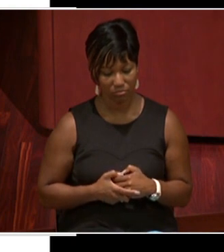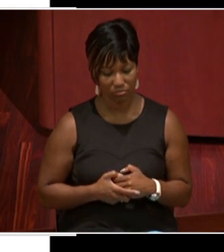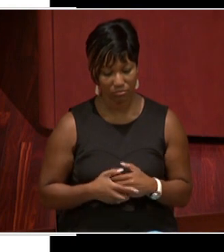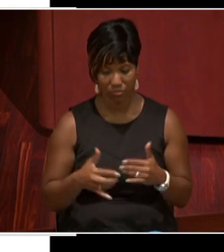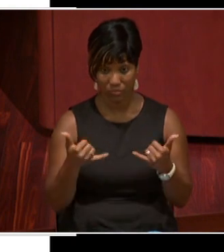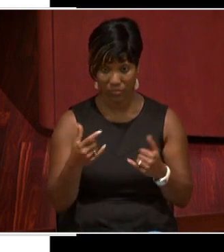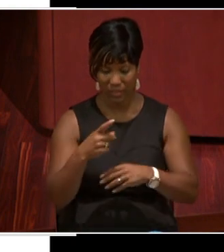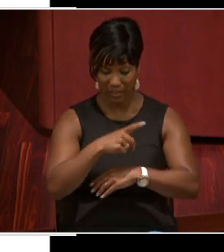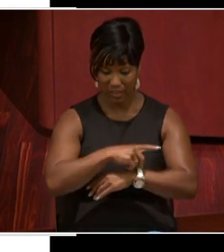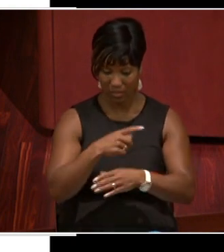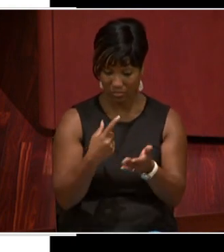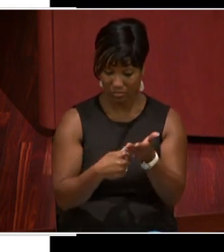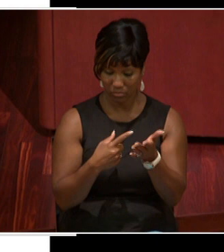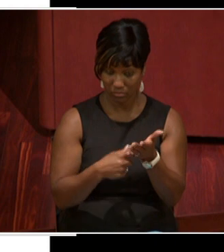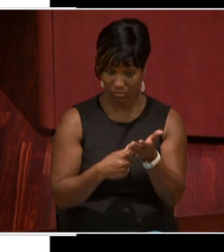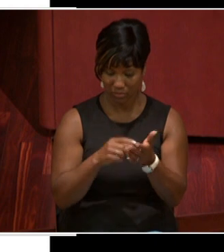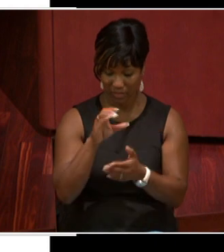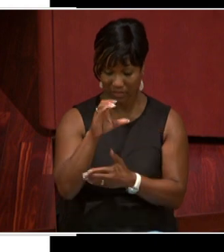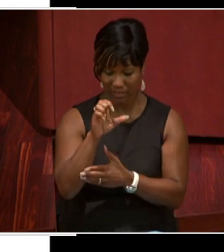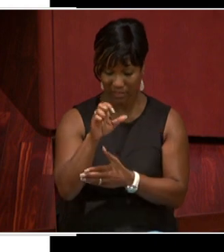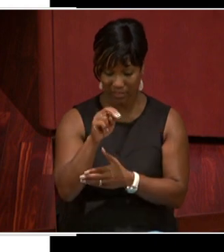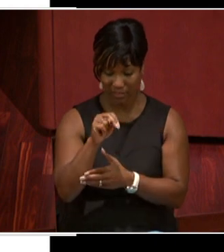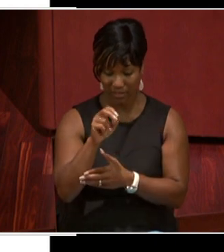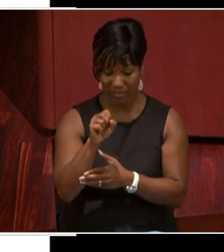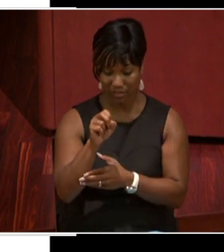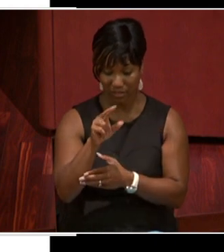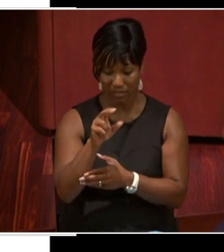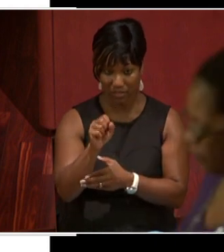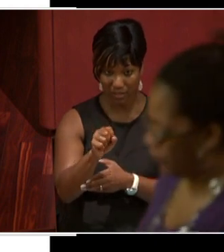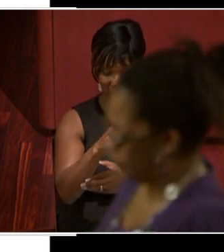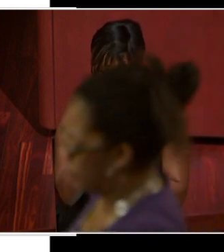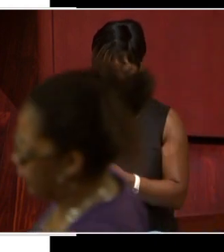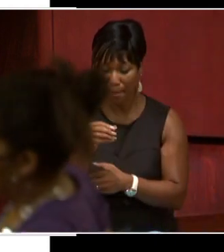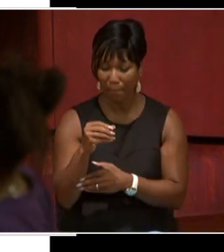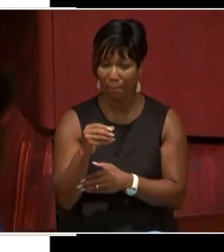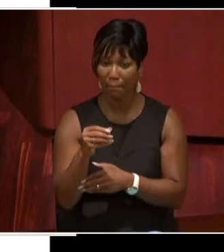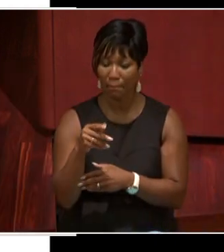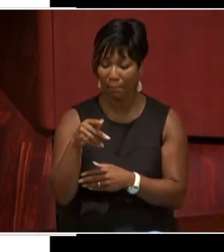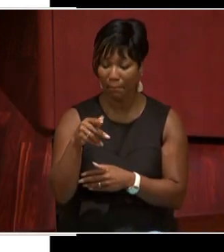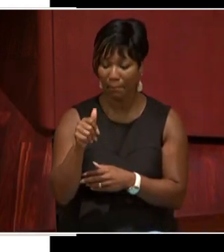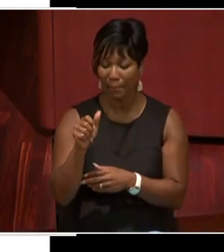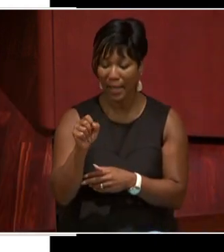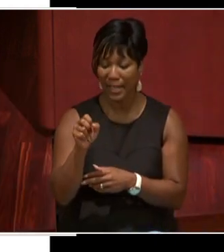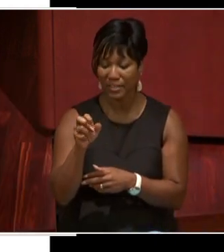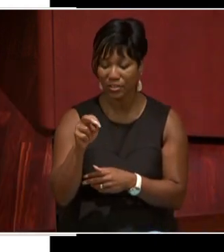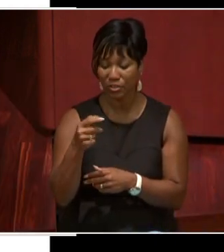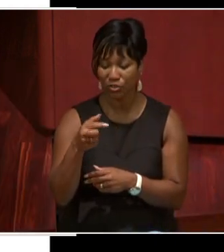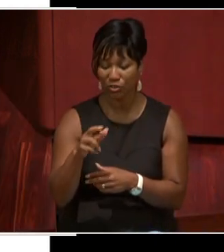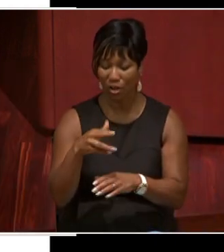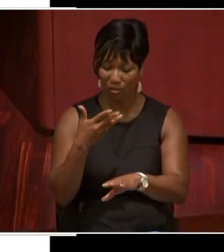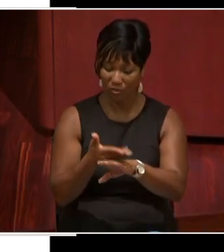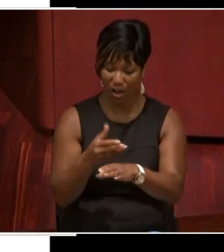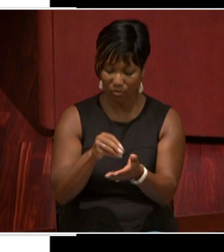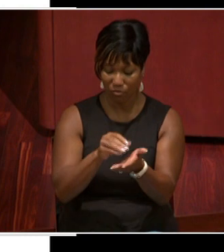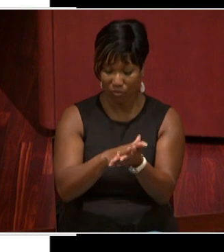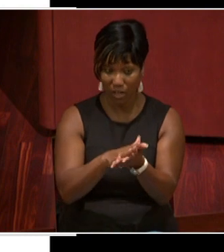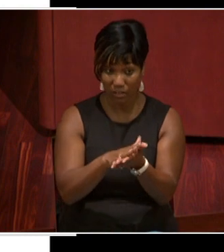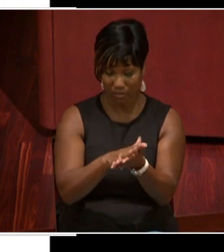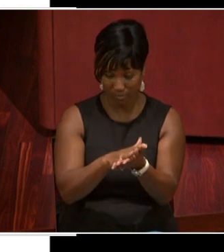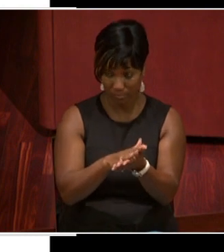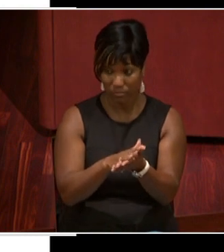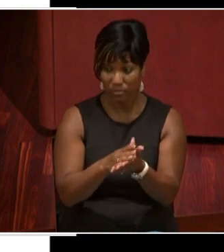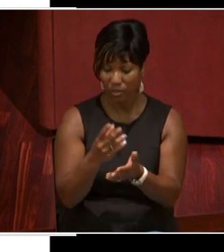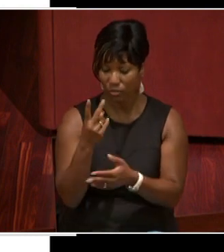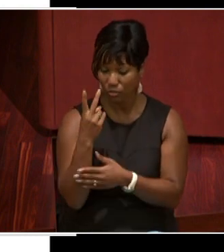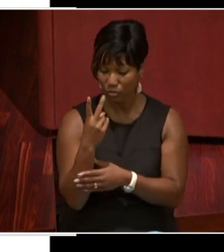Today I will cover both census and passenger arrival records. Those are two of the most frequently used records